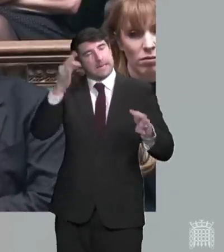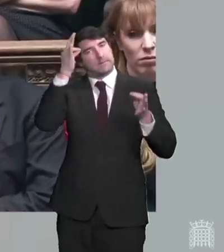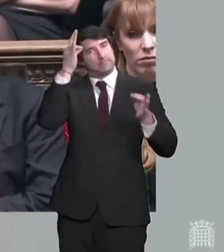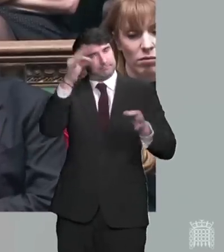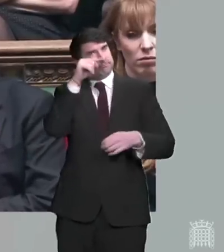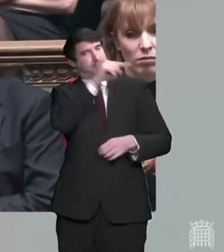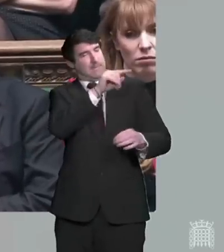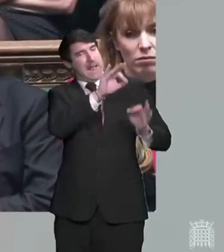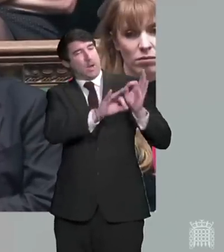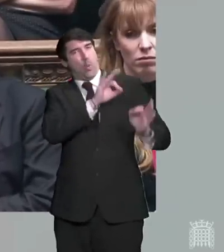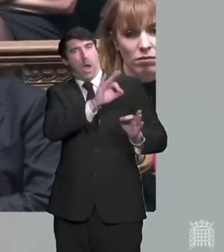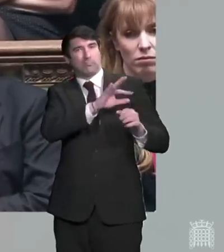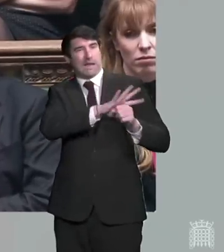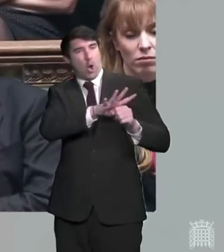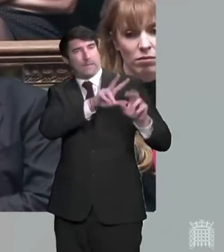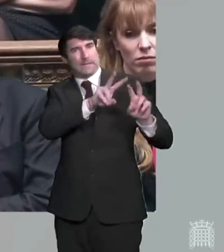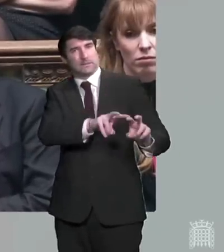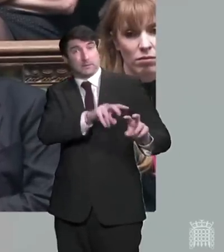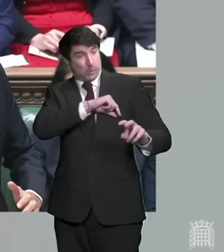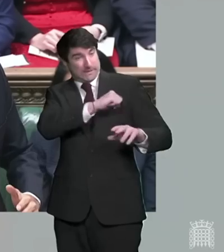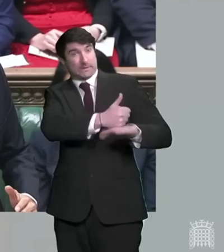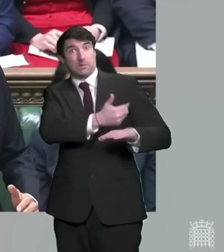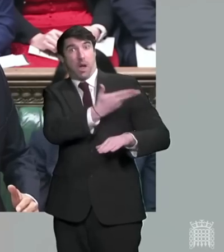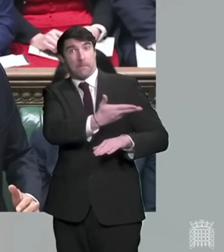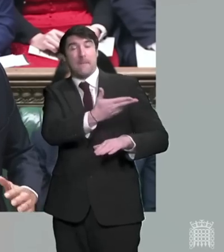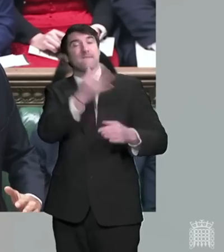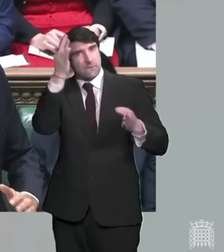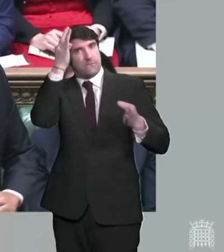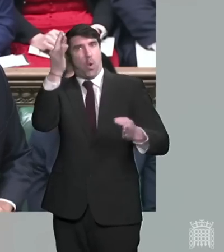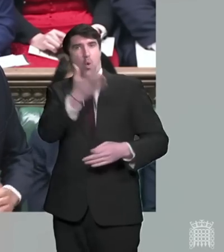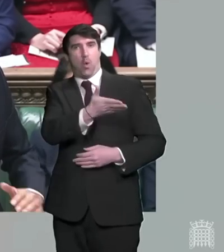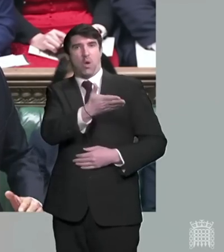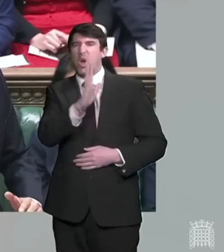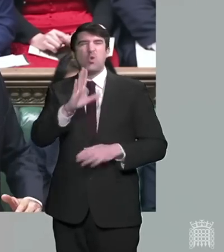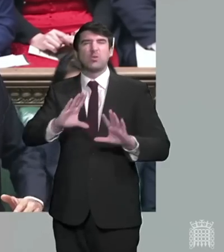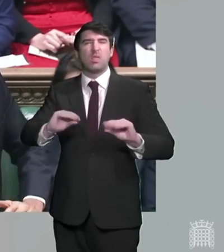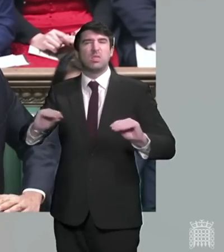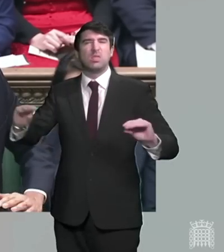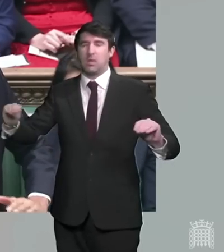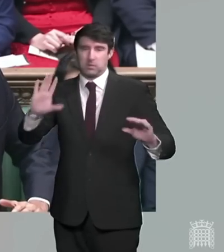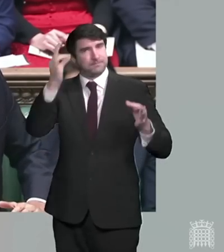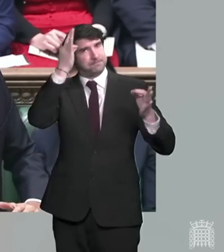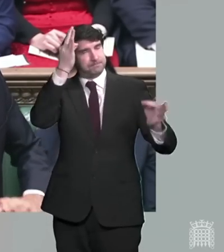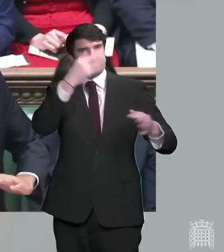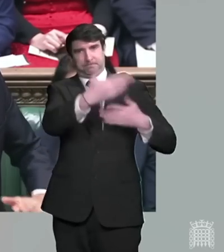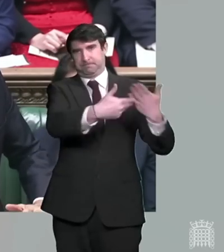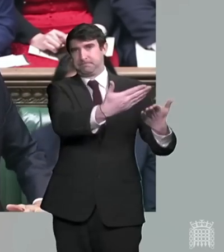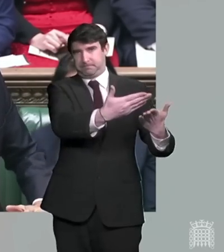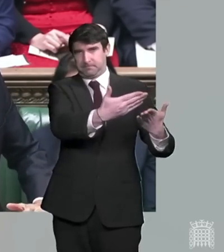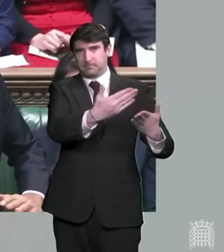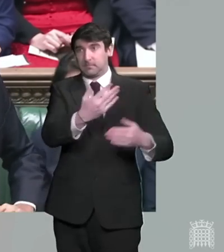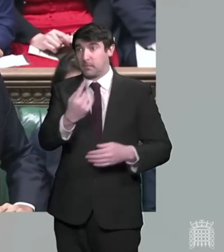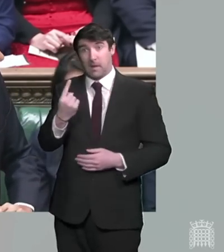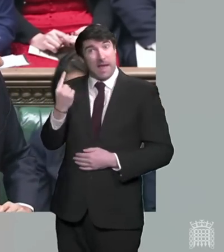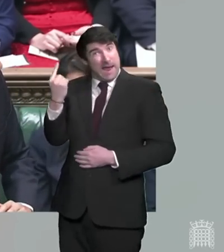COVID inquiry. That's why we've established the COVID inquiry, and he will know, as he has mentioned it one or two times before, that he was a